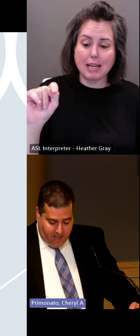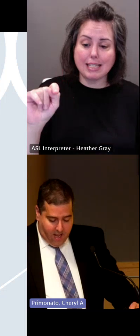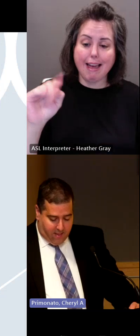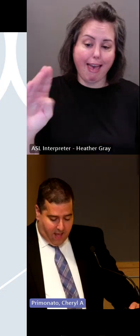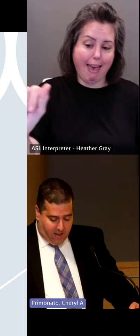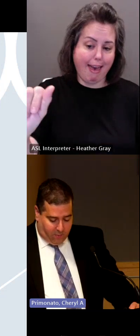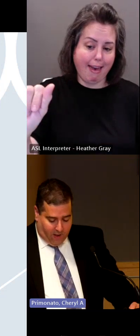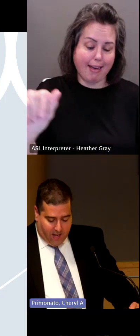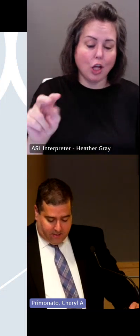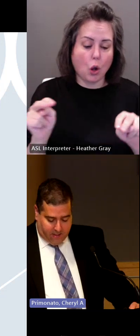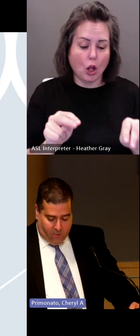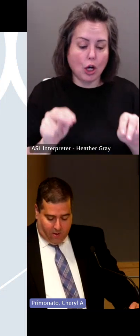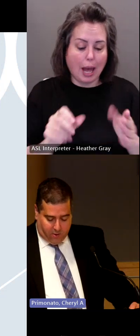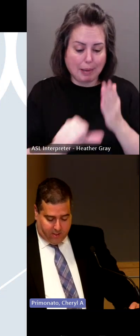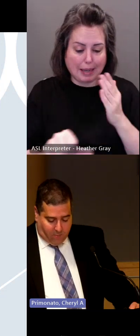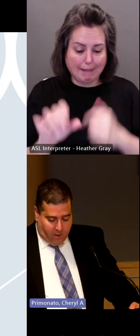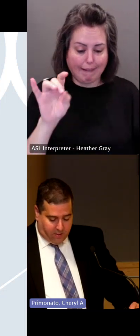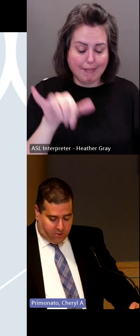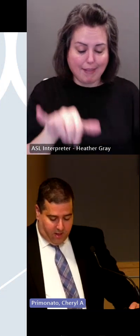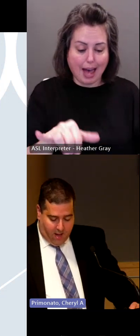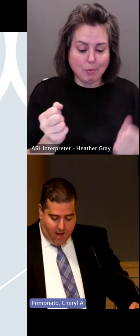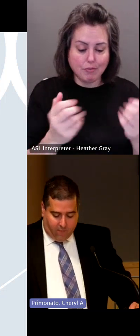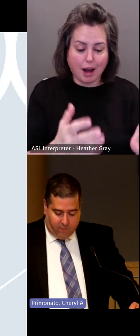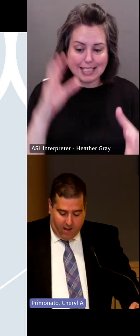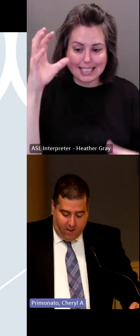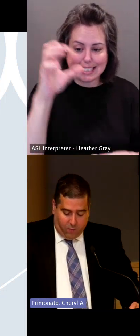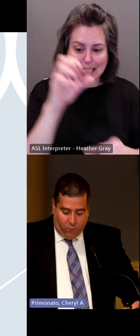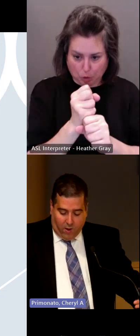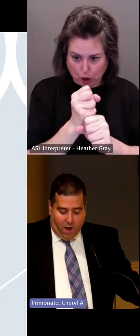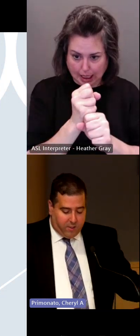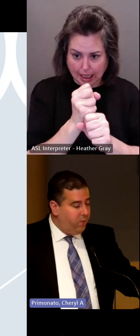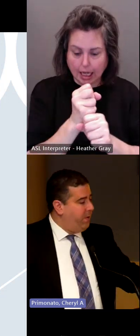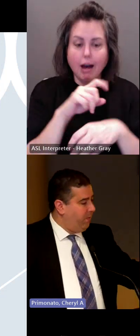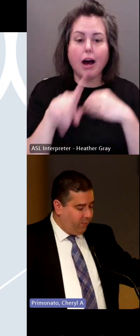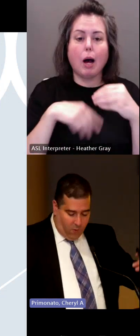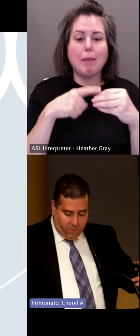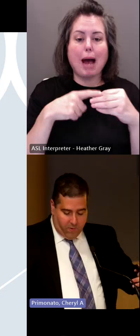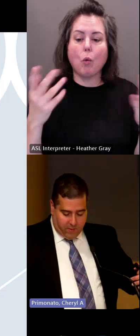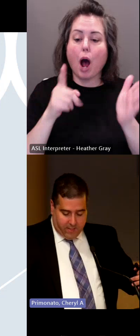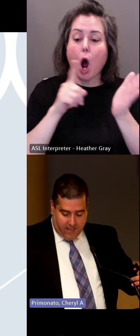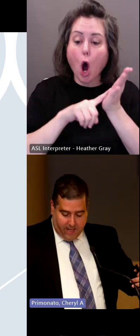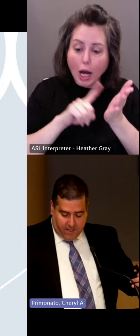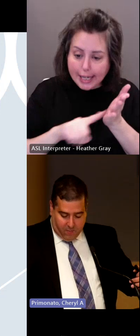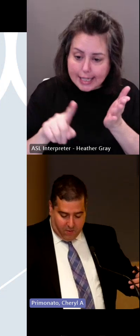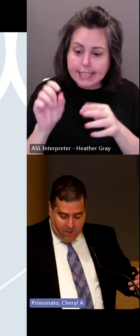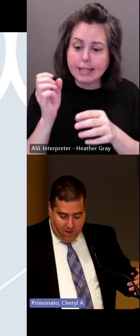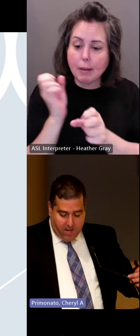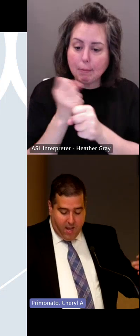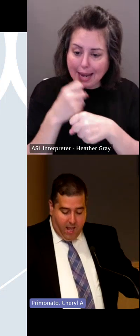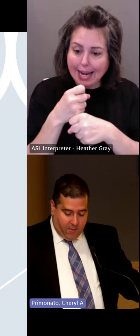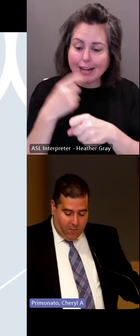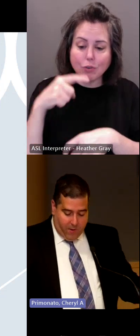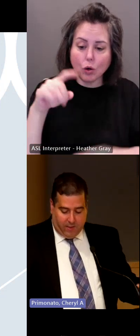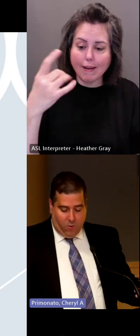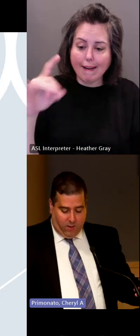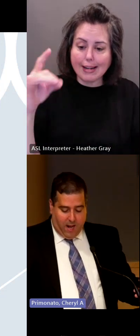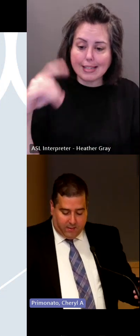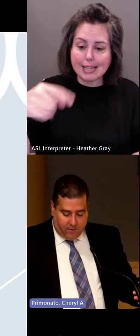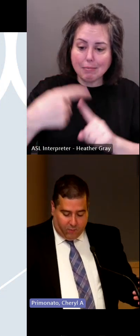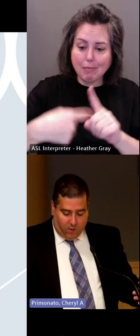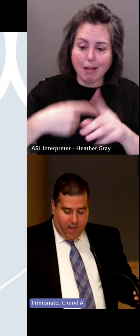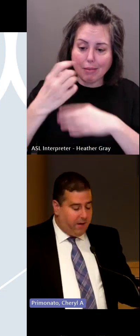page 8, that provides a good summary of what audits would be performed over this next 18-month period. And they're